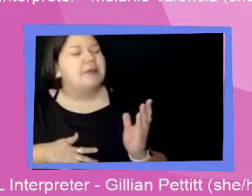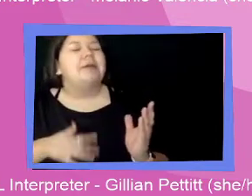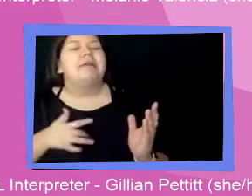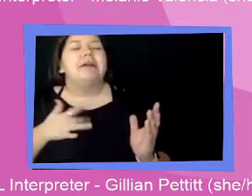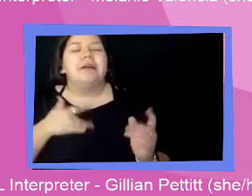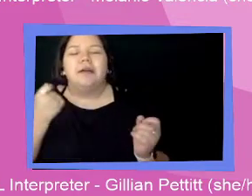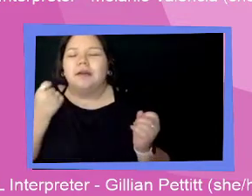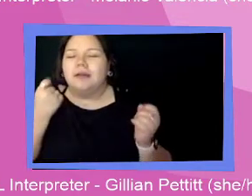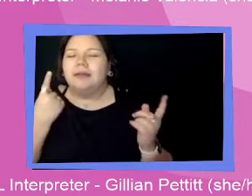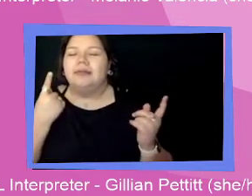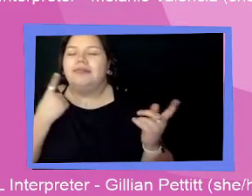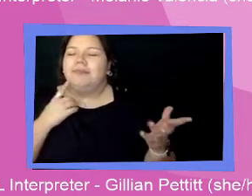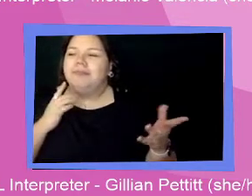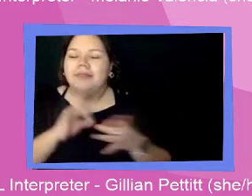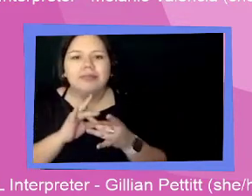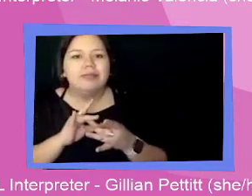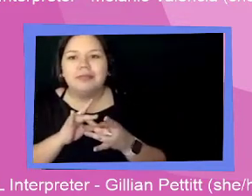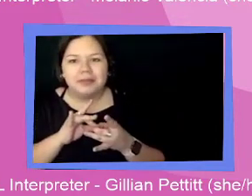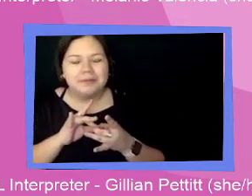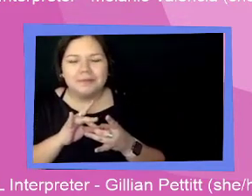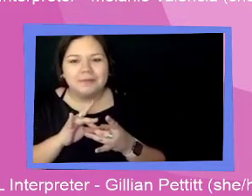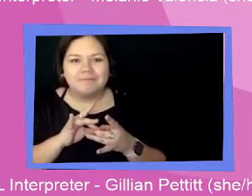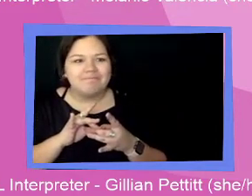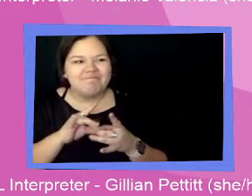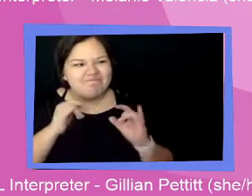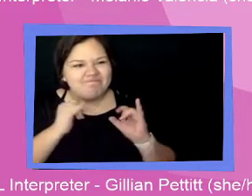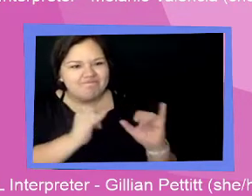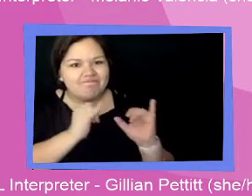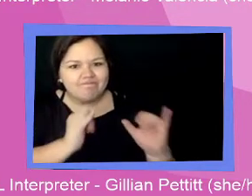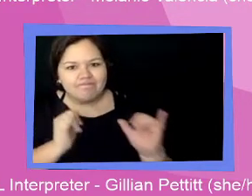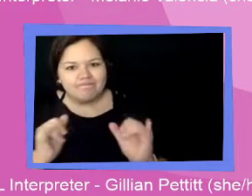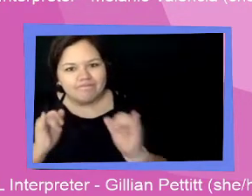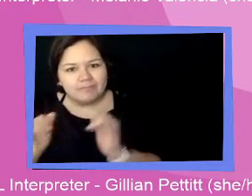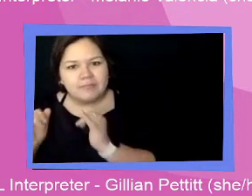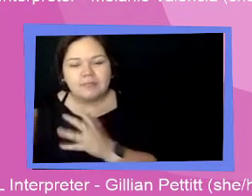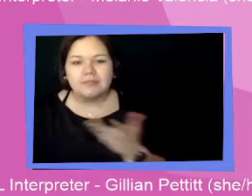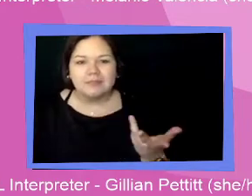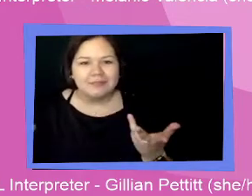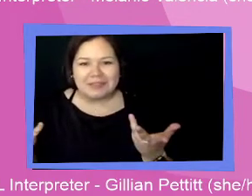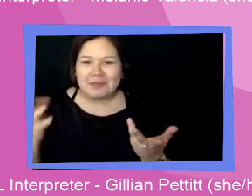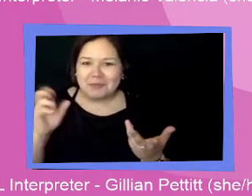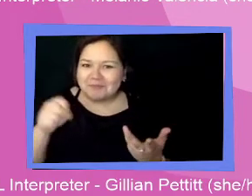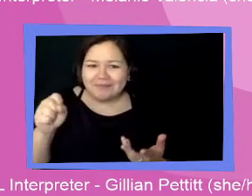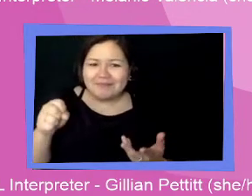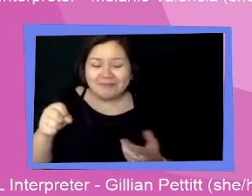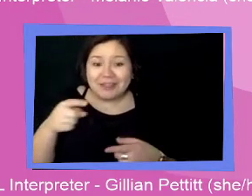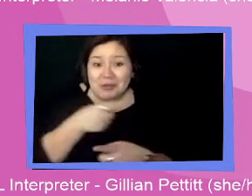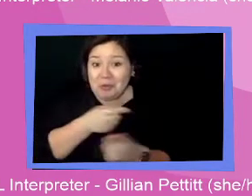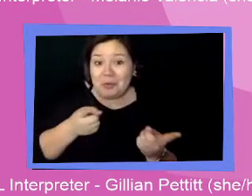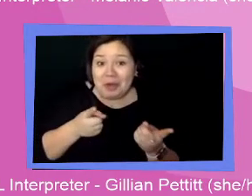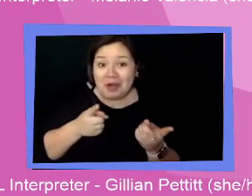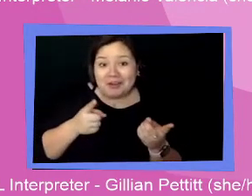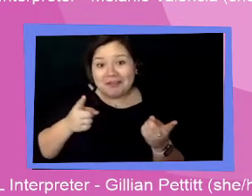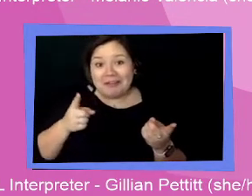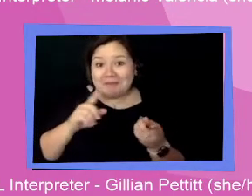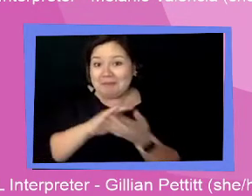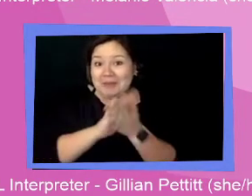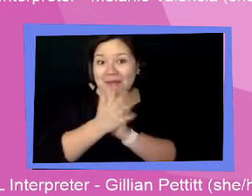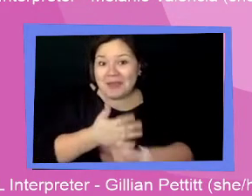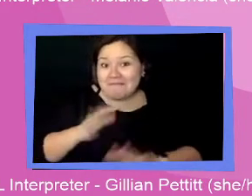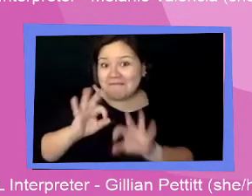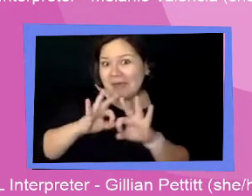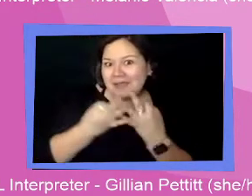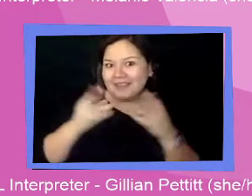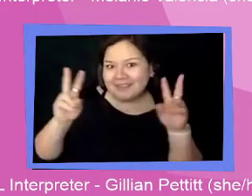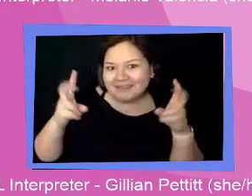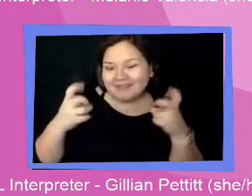through, or those feelings that come with those experiences. And so you are kind of being found families to each of your readers,